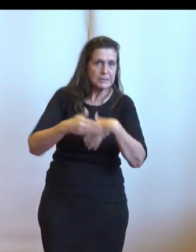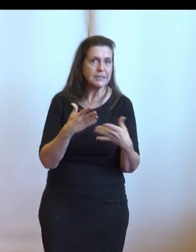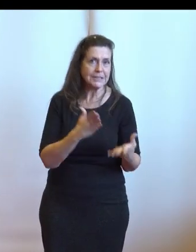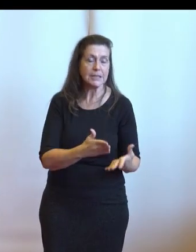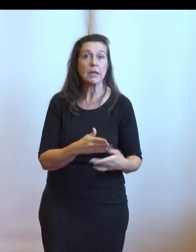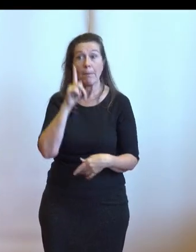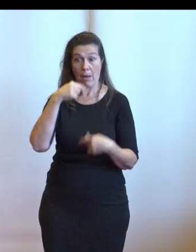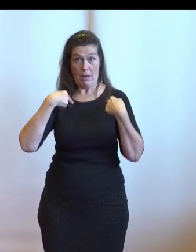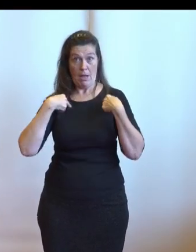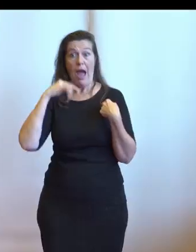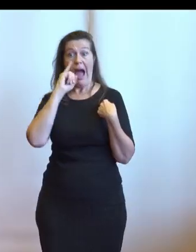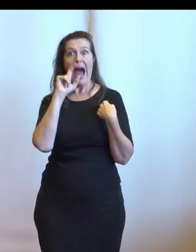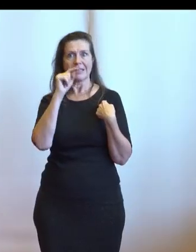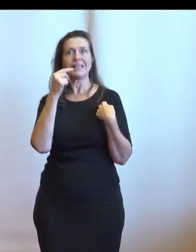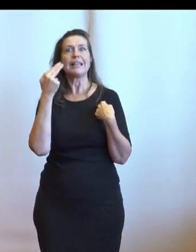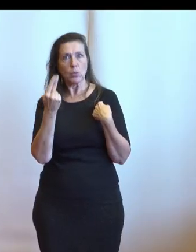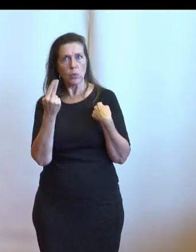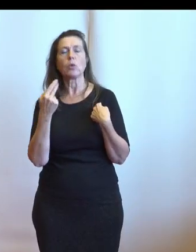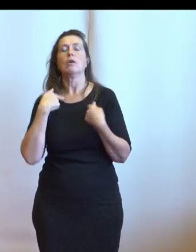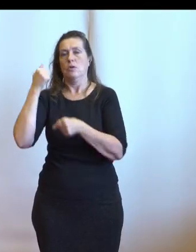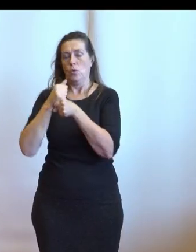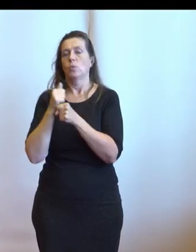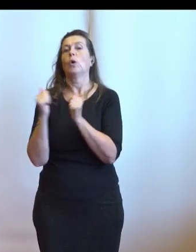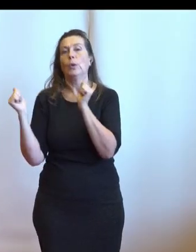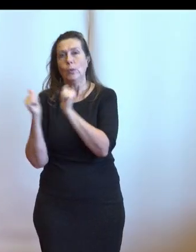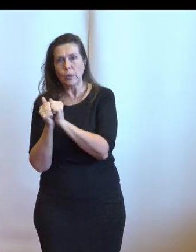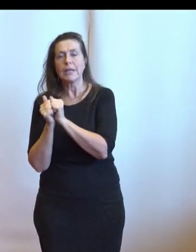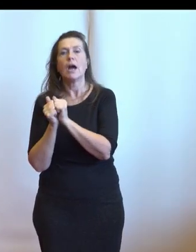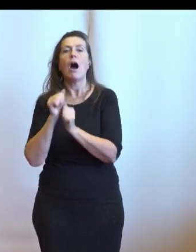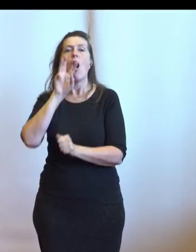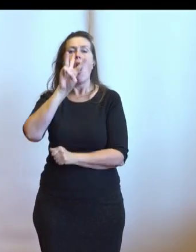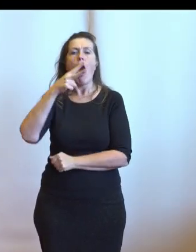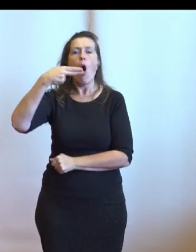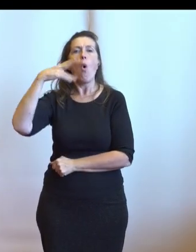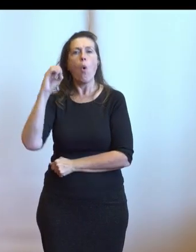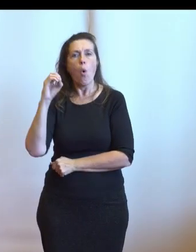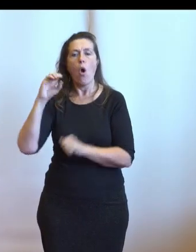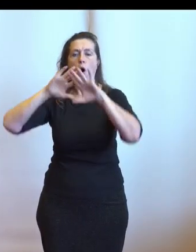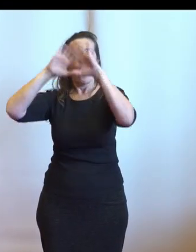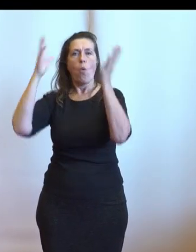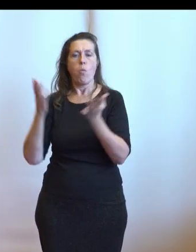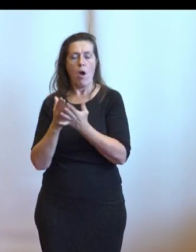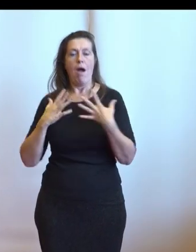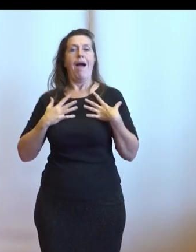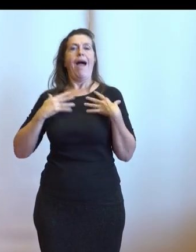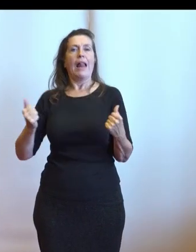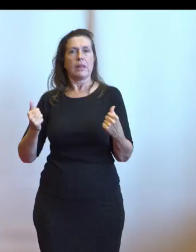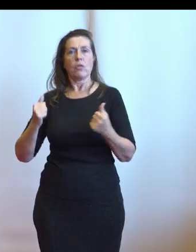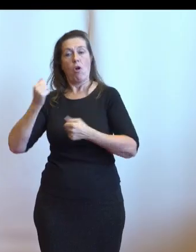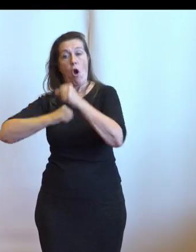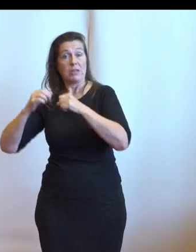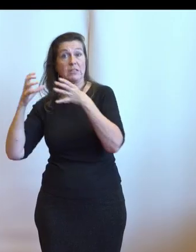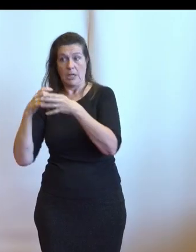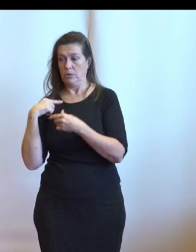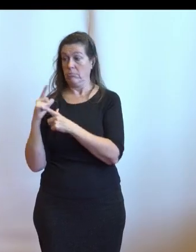in ITU also work with our colleagues in WHO, because we have over 1